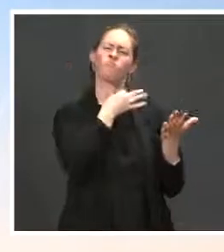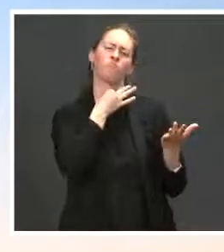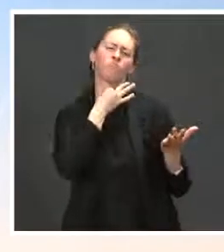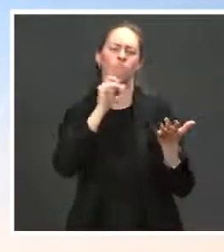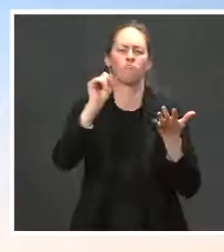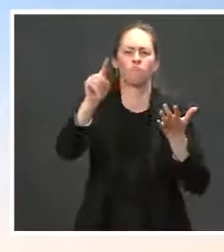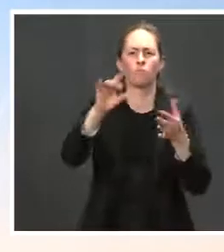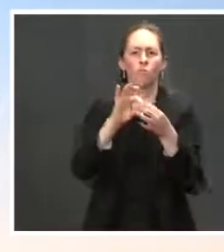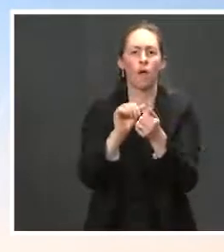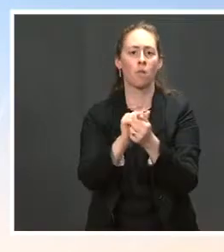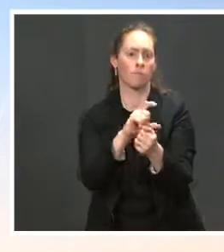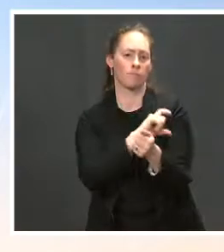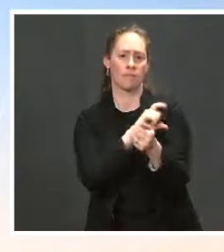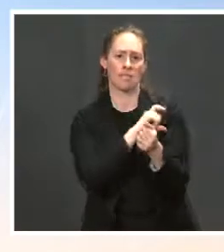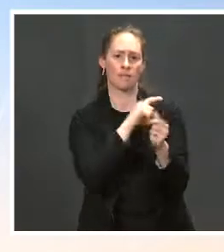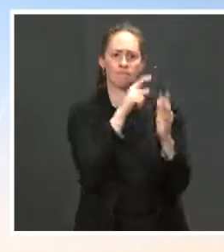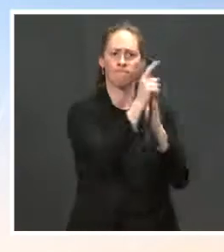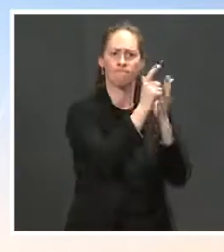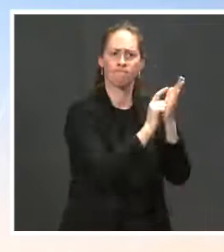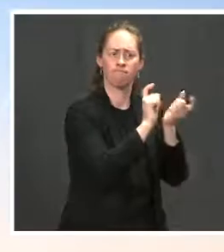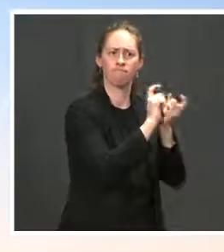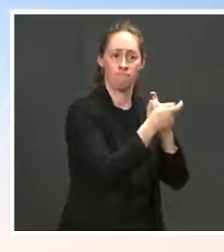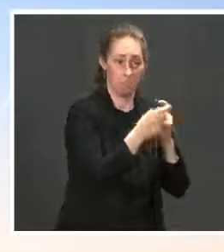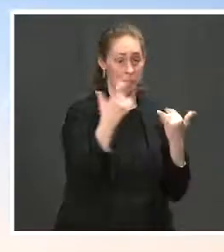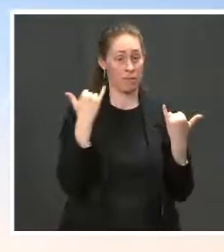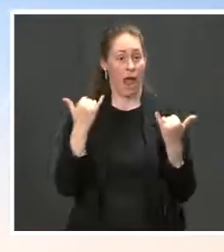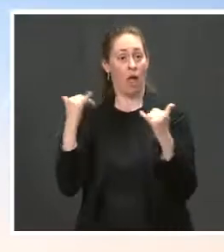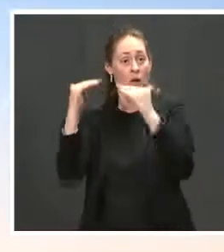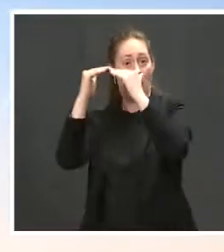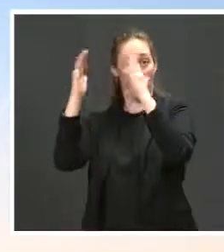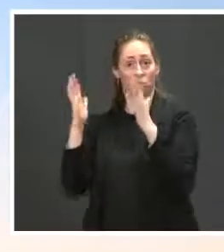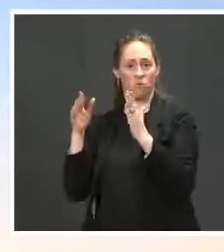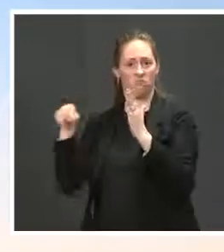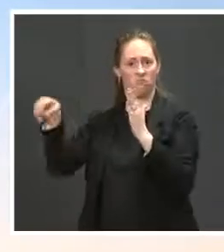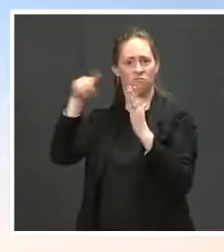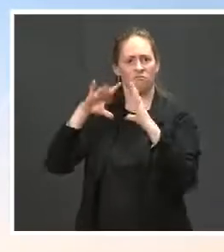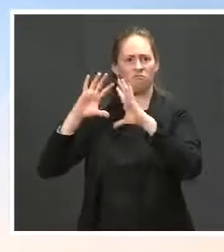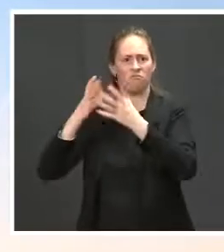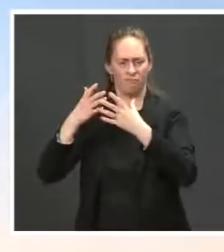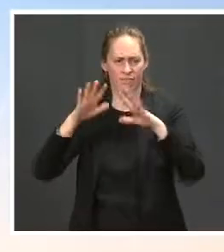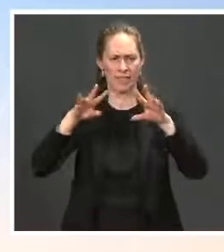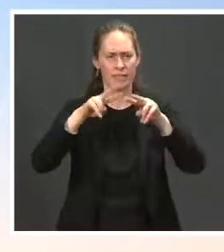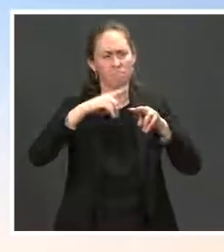Does this White House see this as the George Floyd Act, all or nothing? Is there